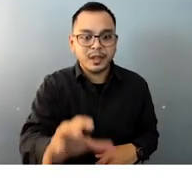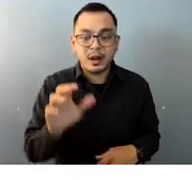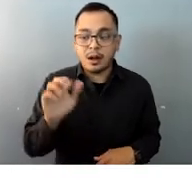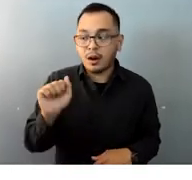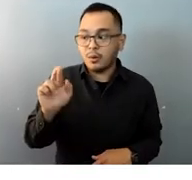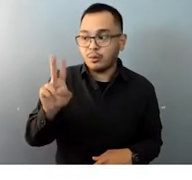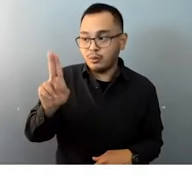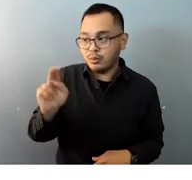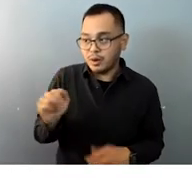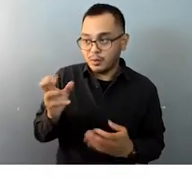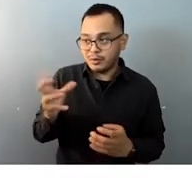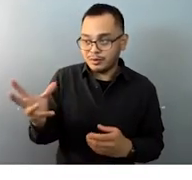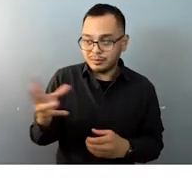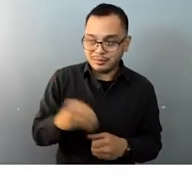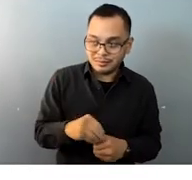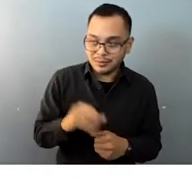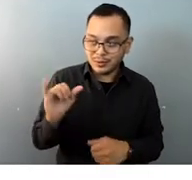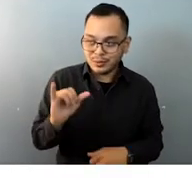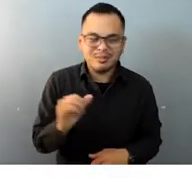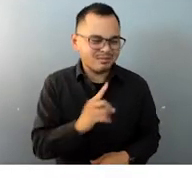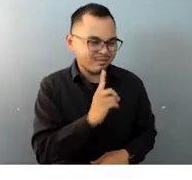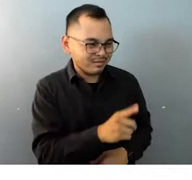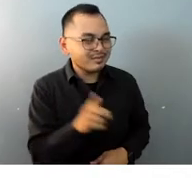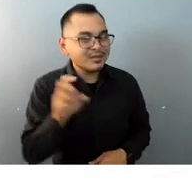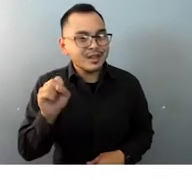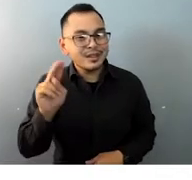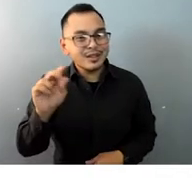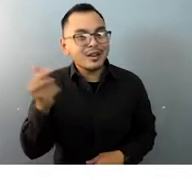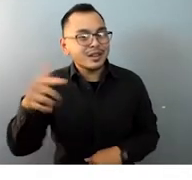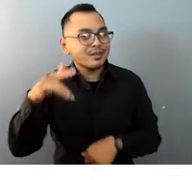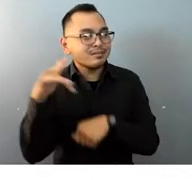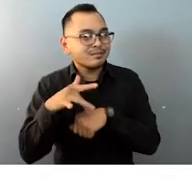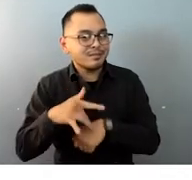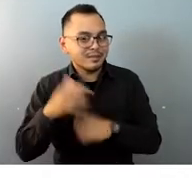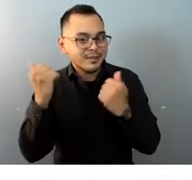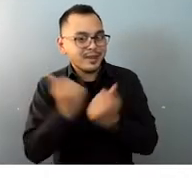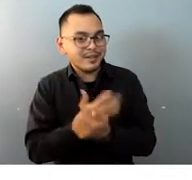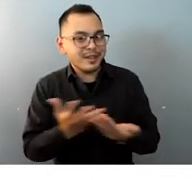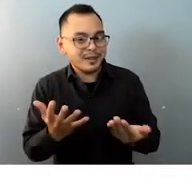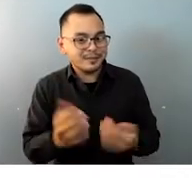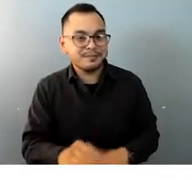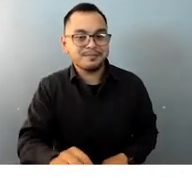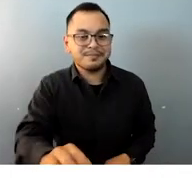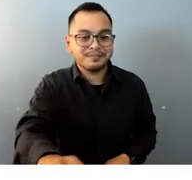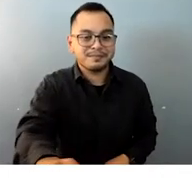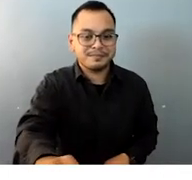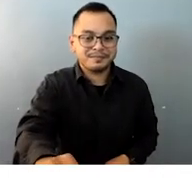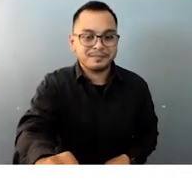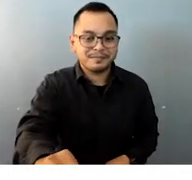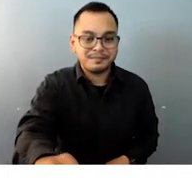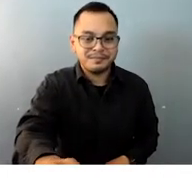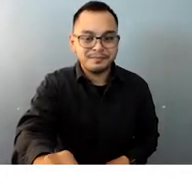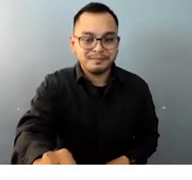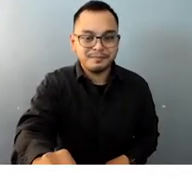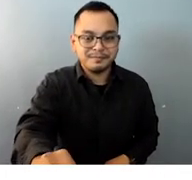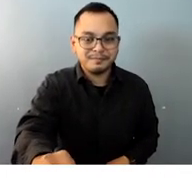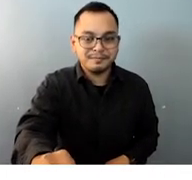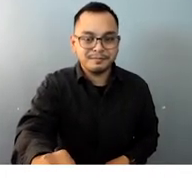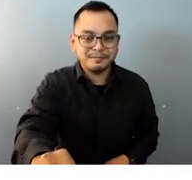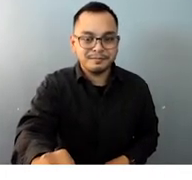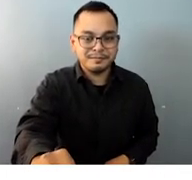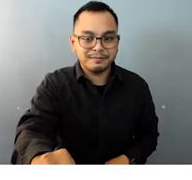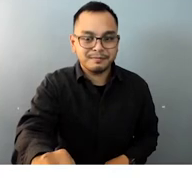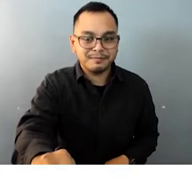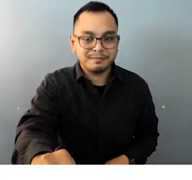Aruna, I want to let you in on this as well. Sure. No, I think Sang addressed everything there. I do think